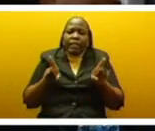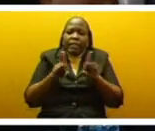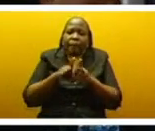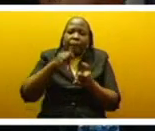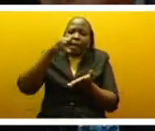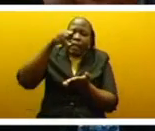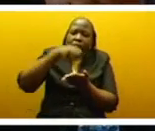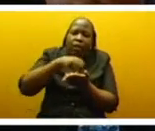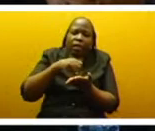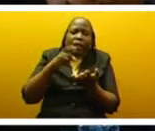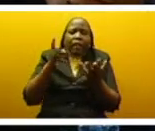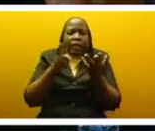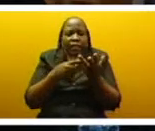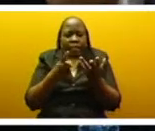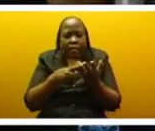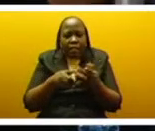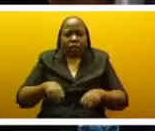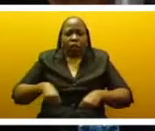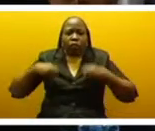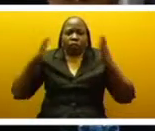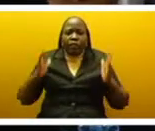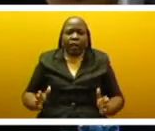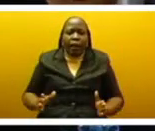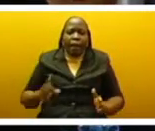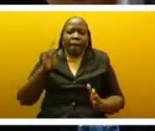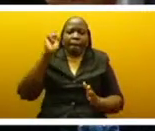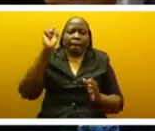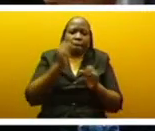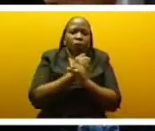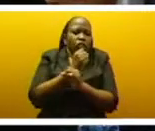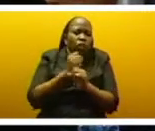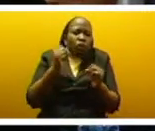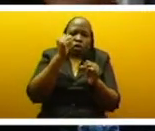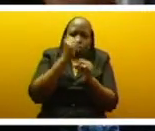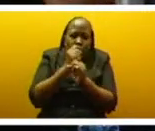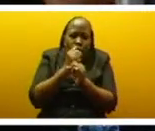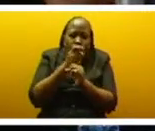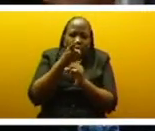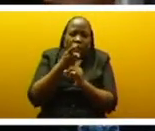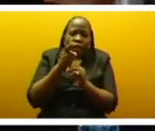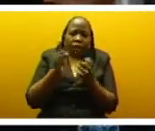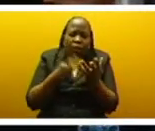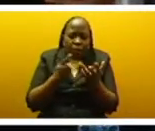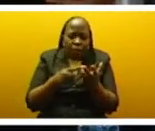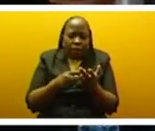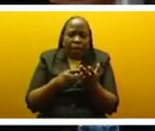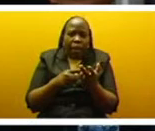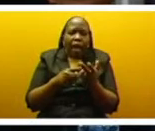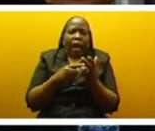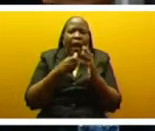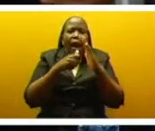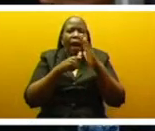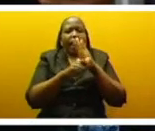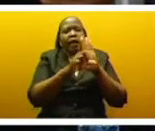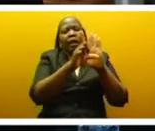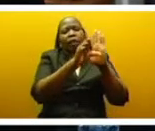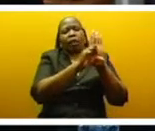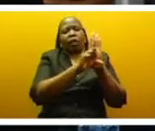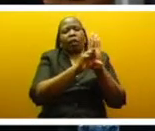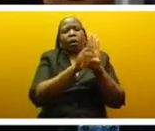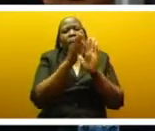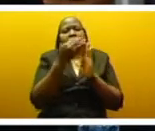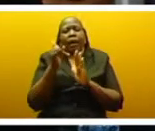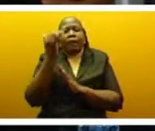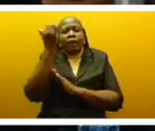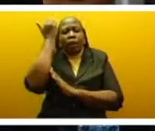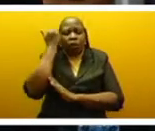returning officer, unilaterally to undo the voter's verdict without having the matter resolved according to law by the judicial organ